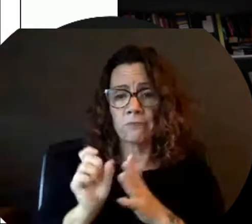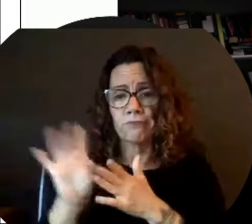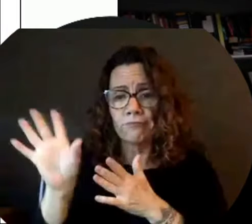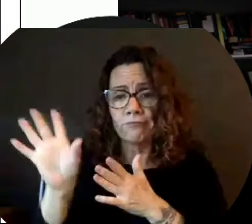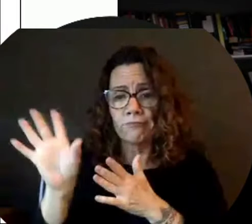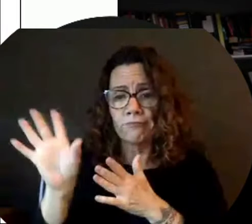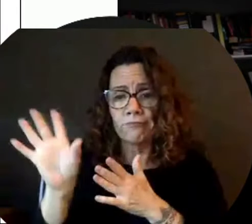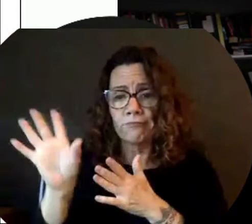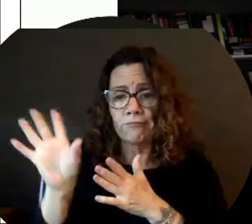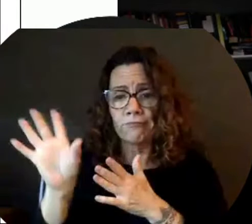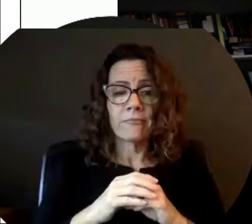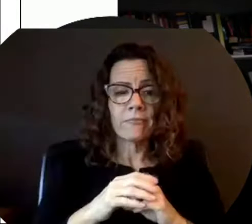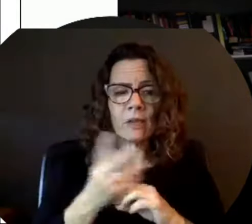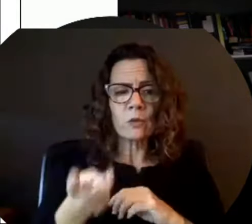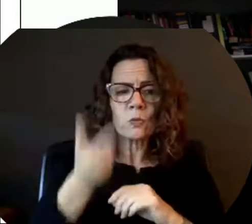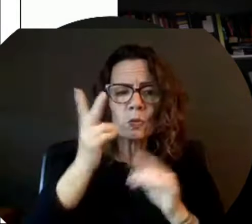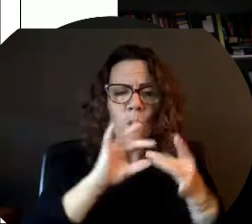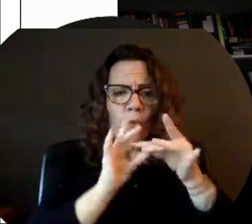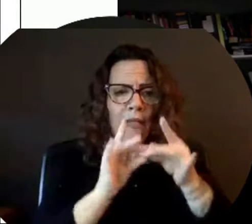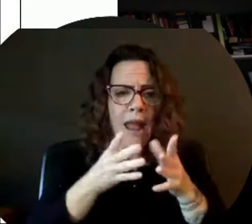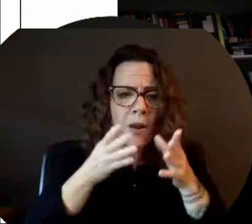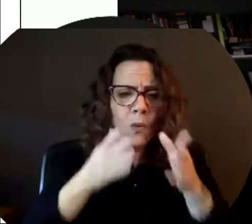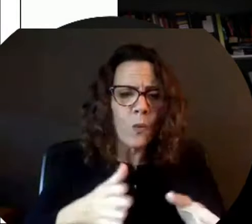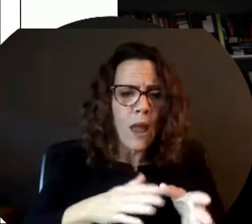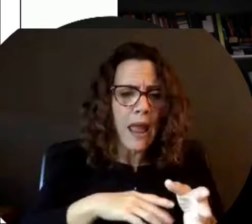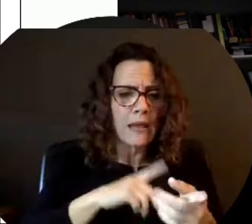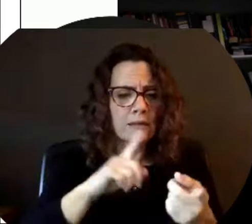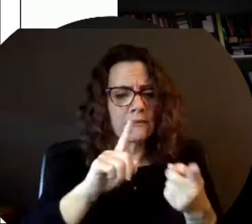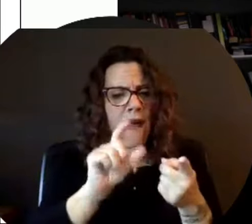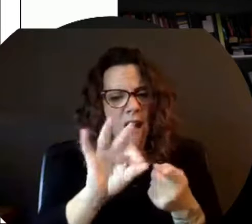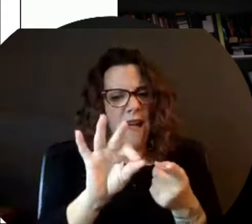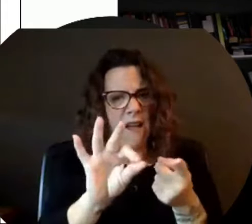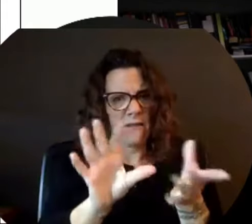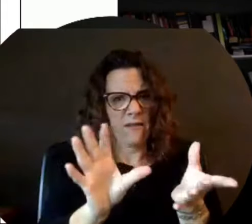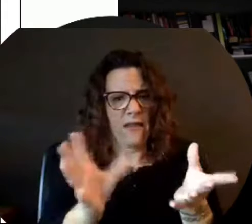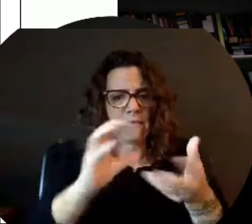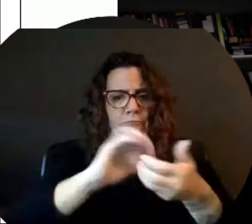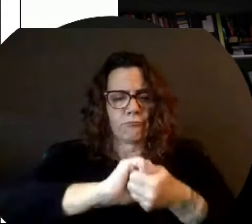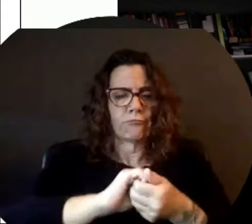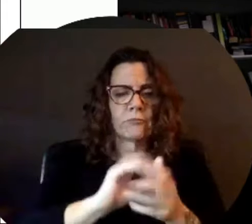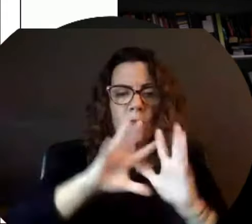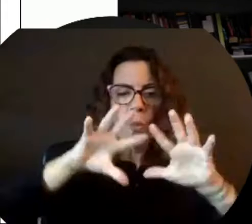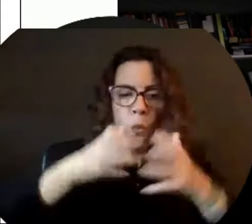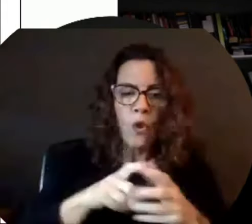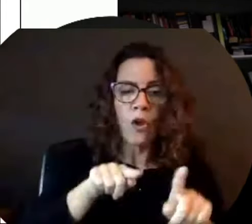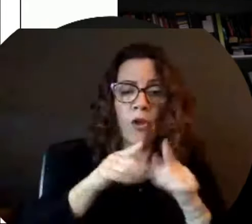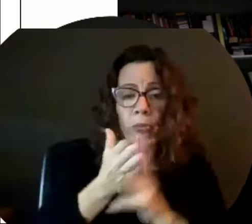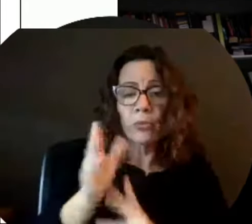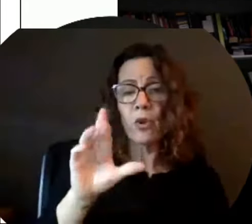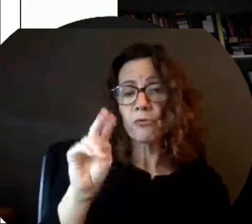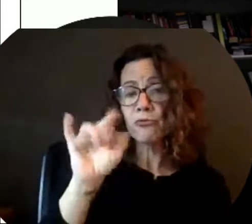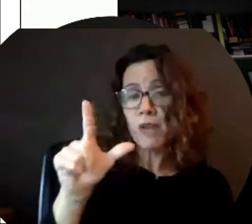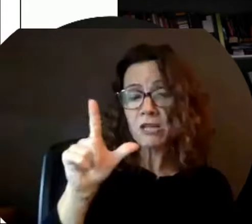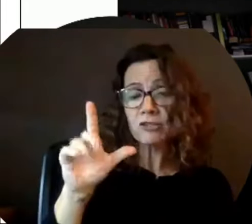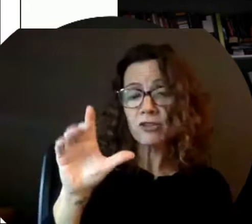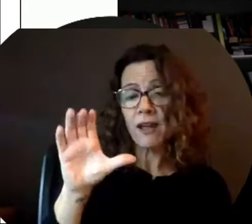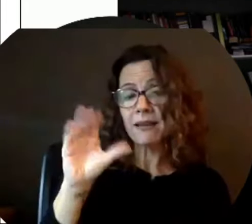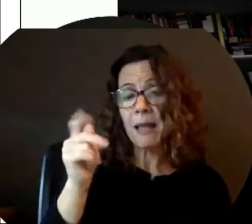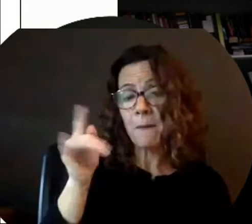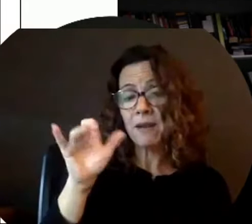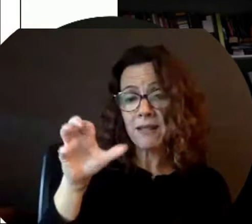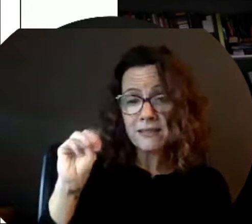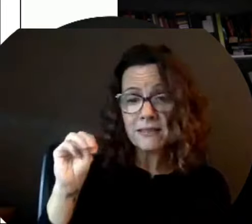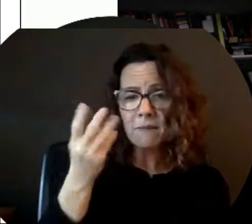engaging the world through racial capitalism that have so many consequences for humans and the biosphere, right? So I just wanted to highlight